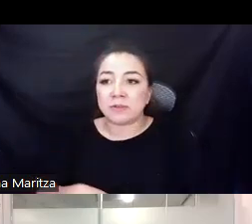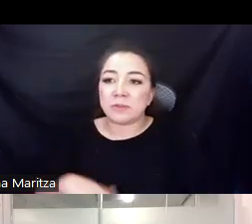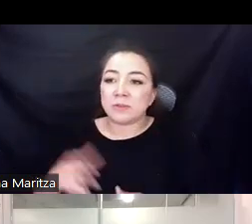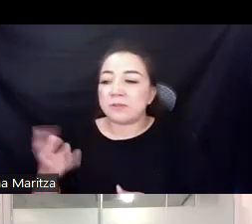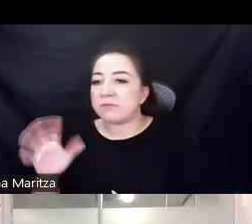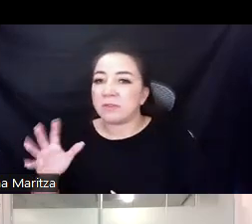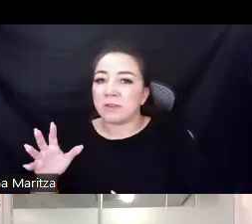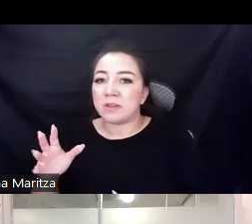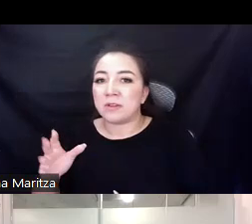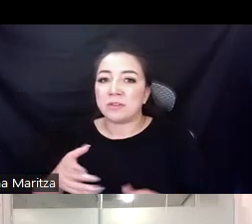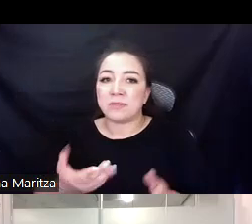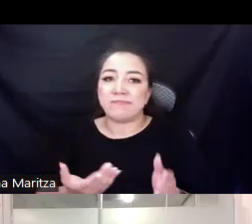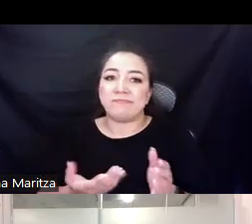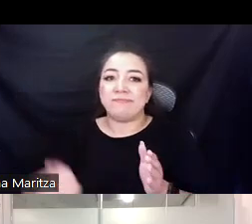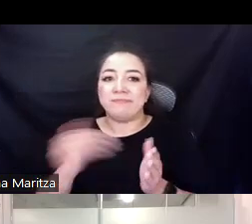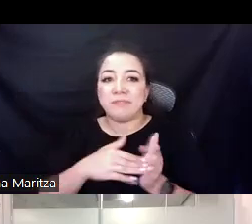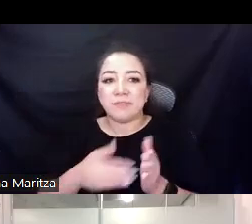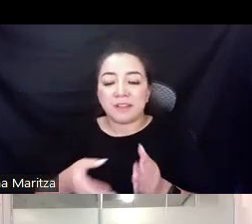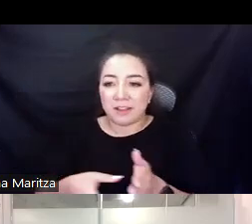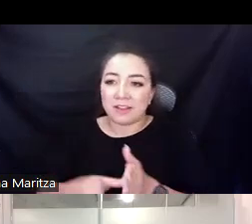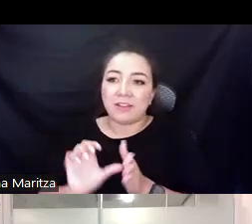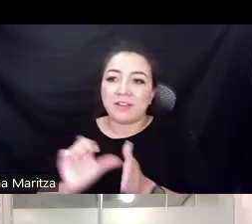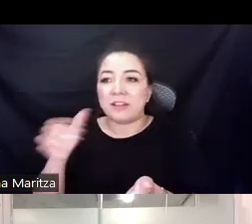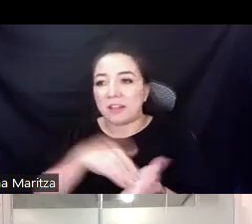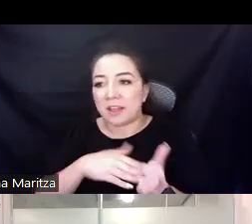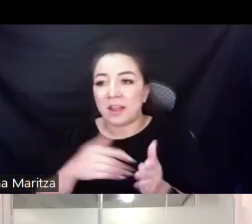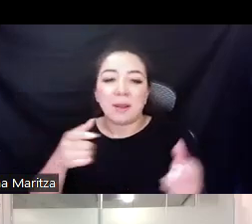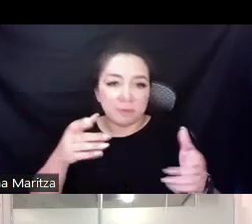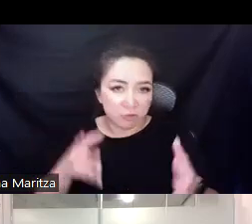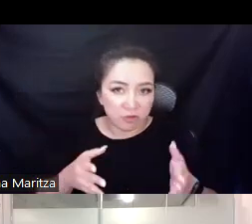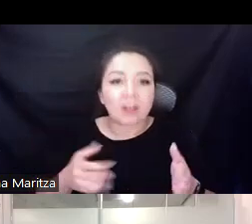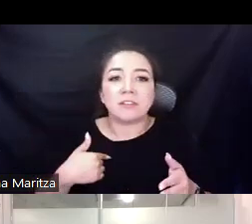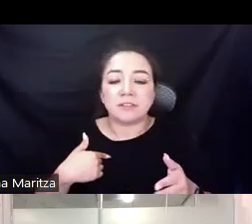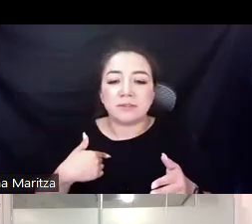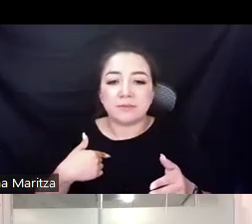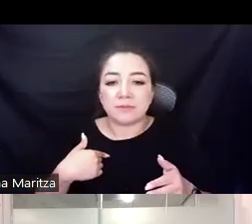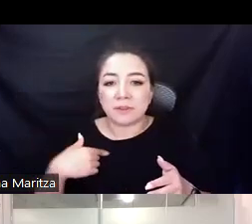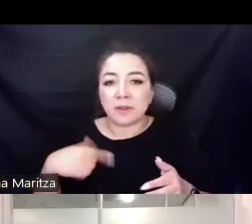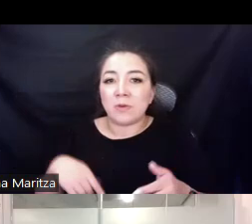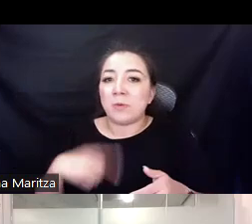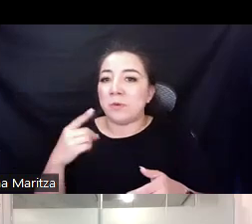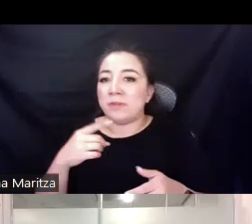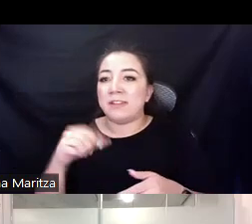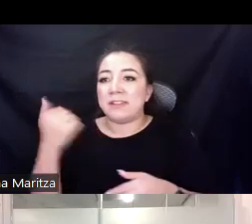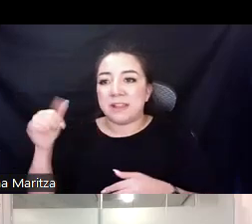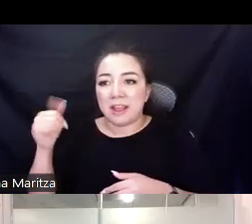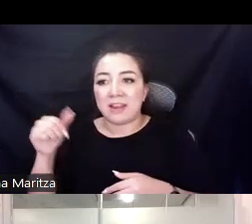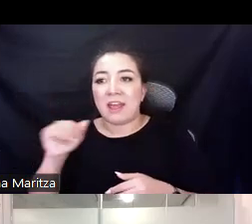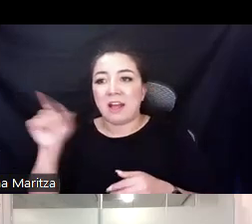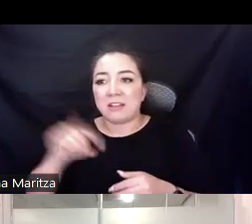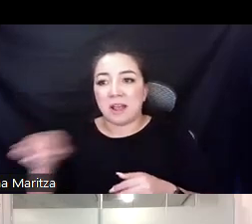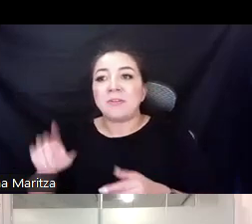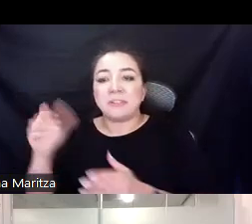do a reprise. So I am a director of one of the 10 California Alzheimer's Disease